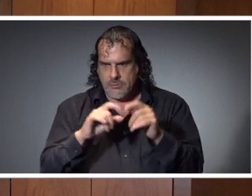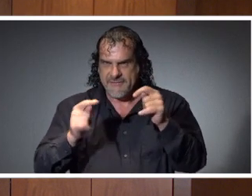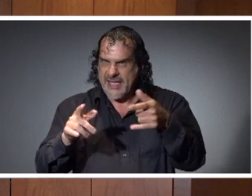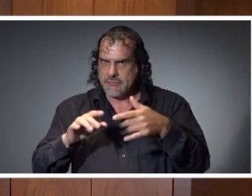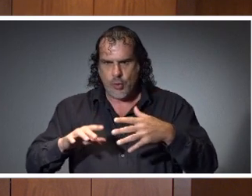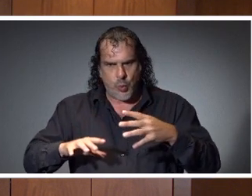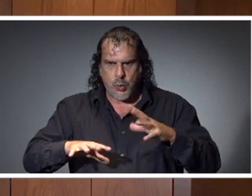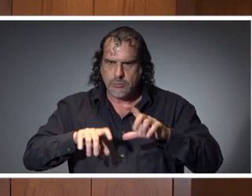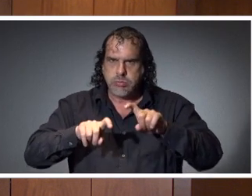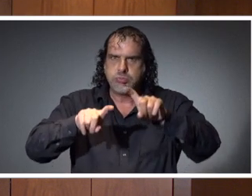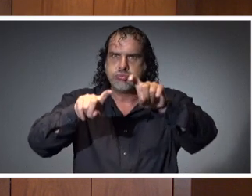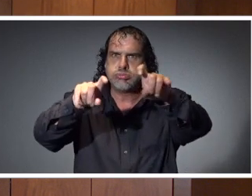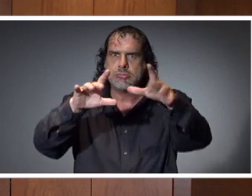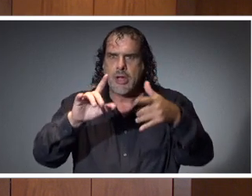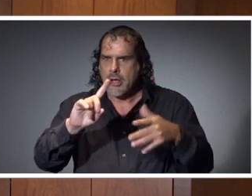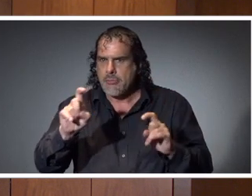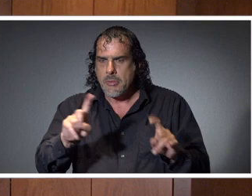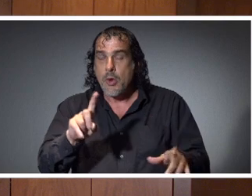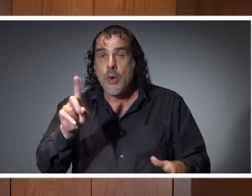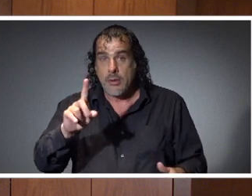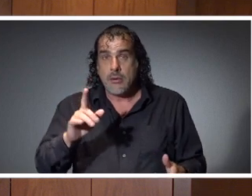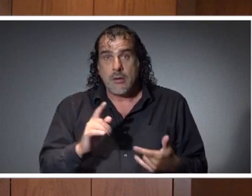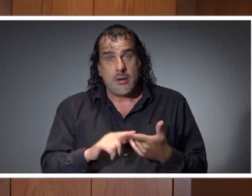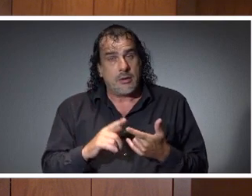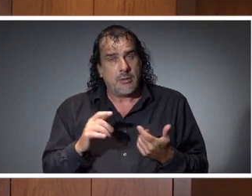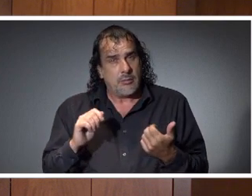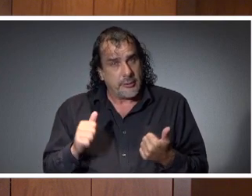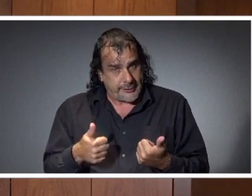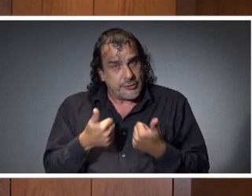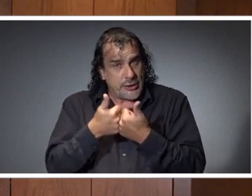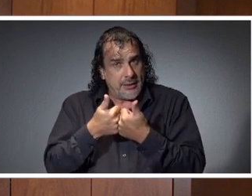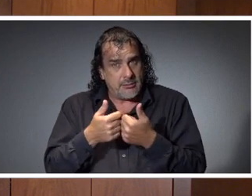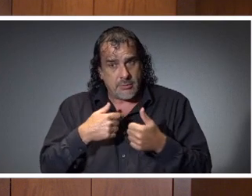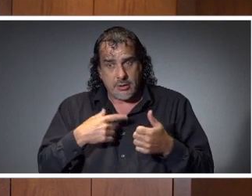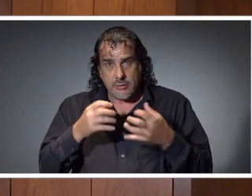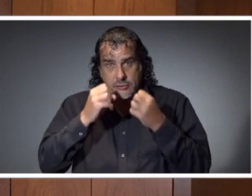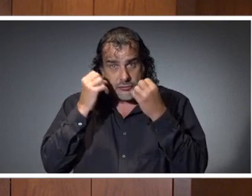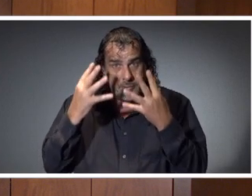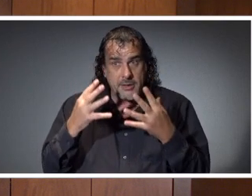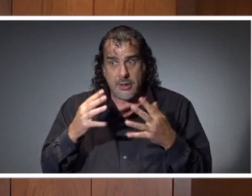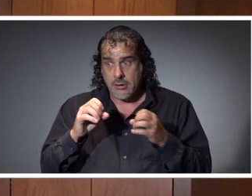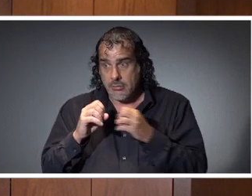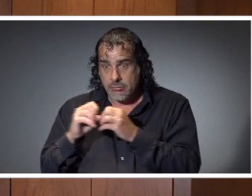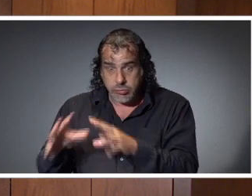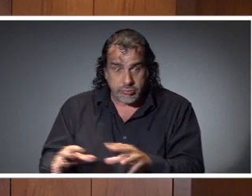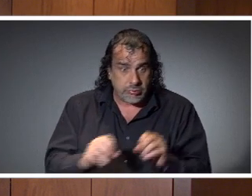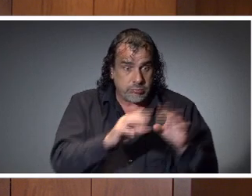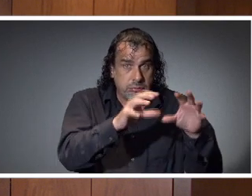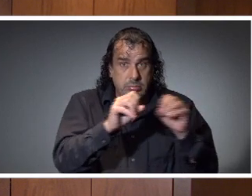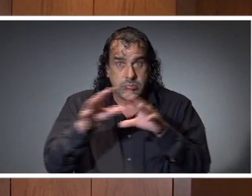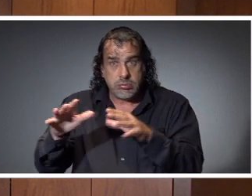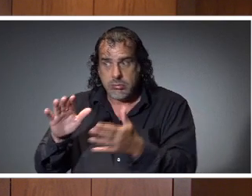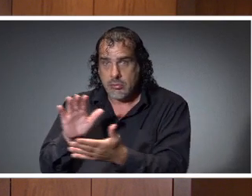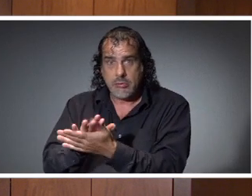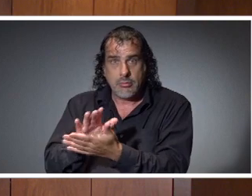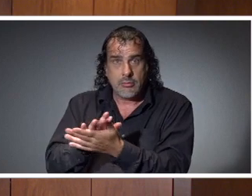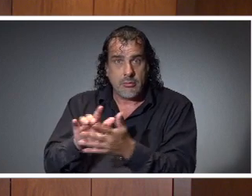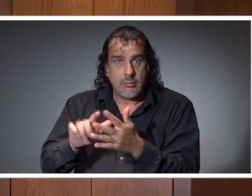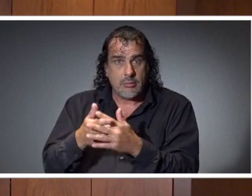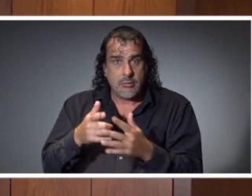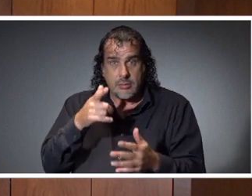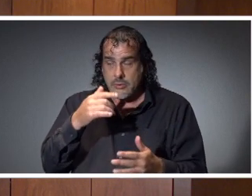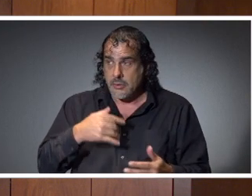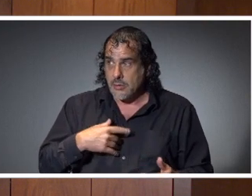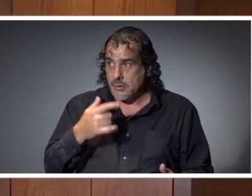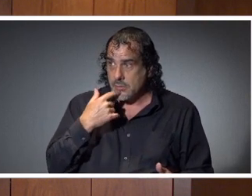aggressively. But still, it's such a challenge when we have so much disease coming in to starting school. That's what I wanted to say. Ole